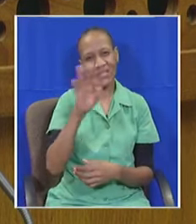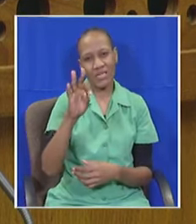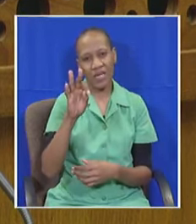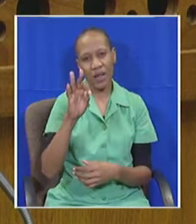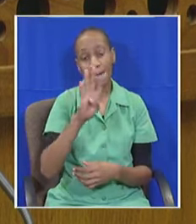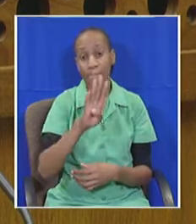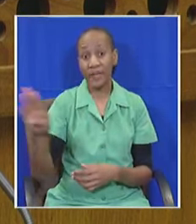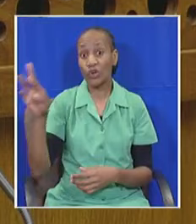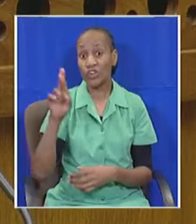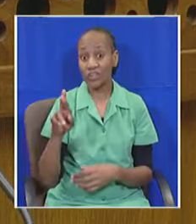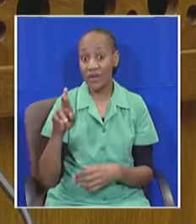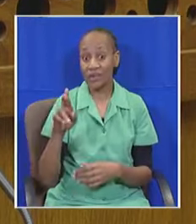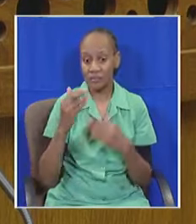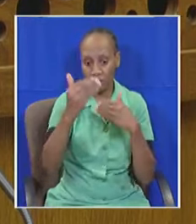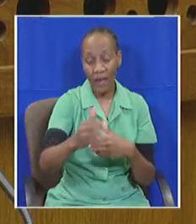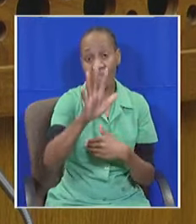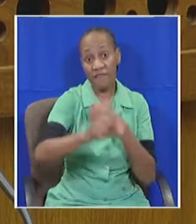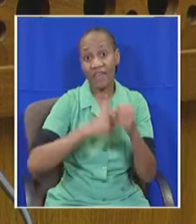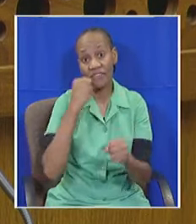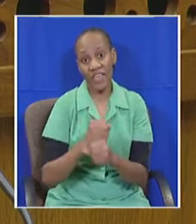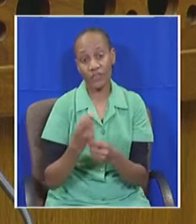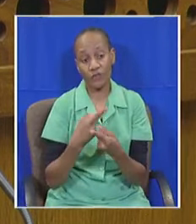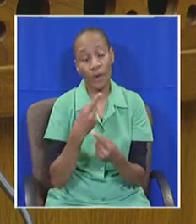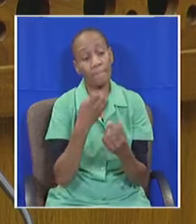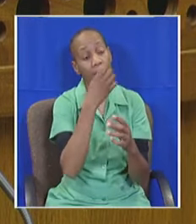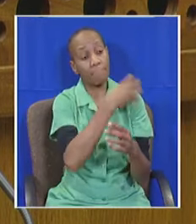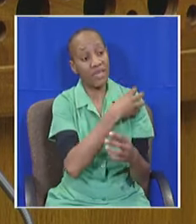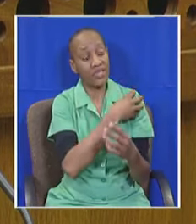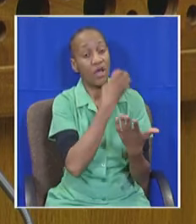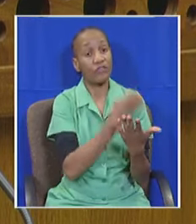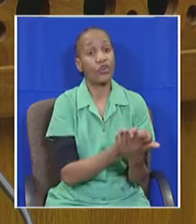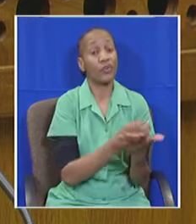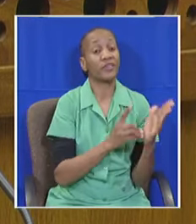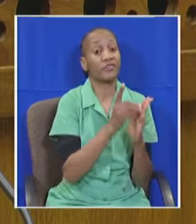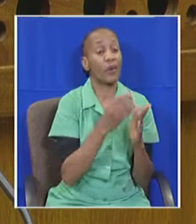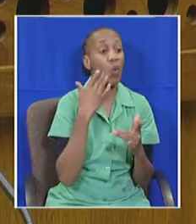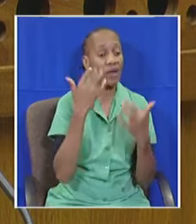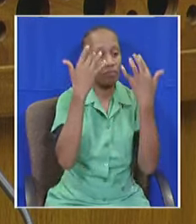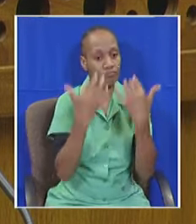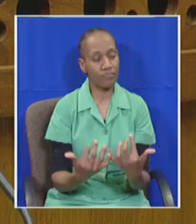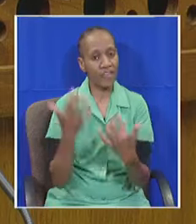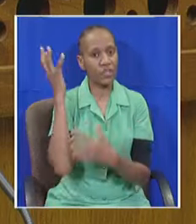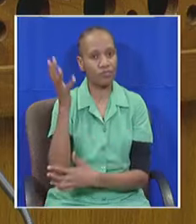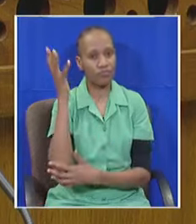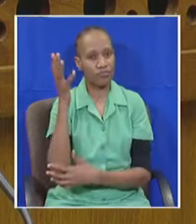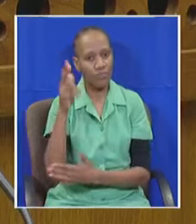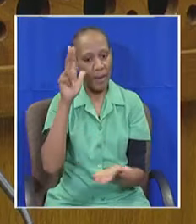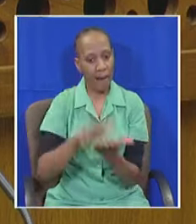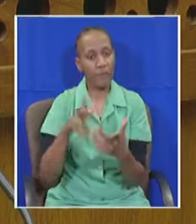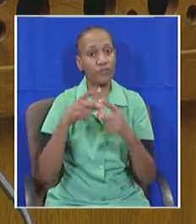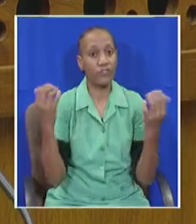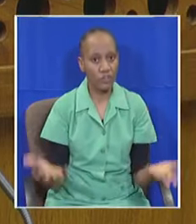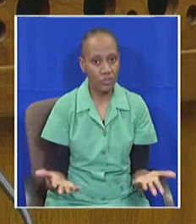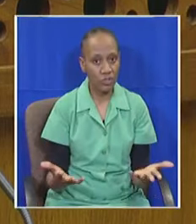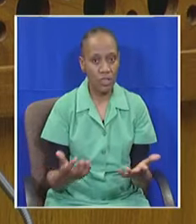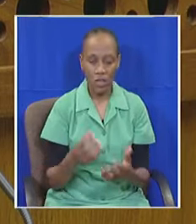the next 5 years, tabled by the Minister of Economic Development in his recent budget approved by this House. Increasing investment in